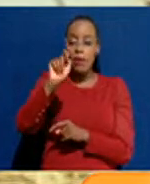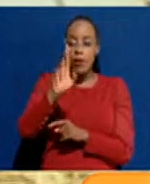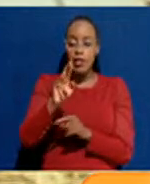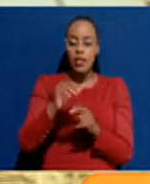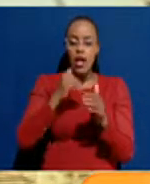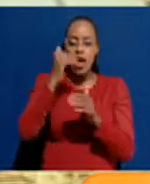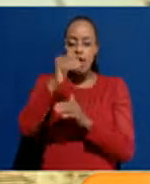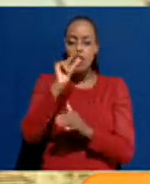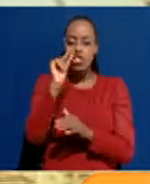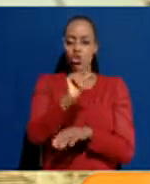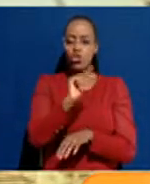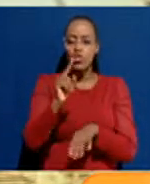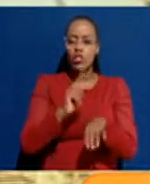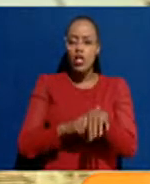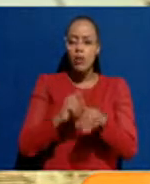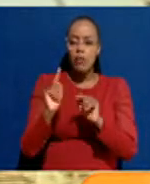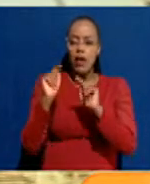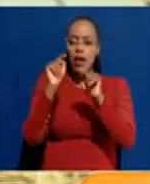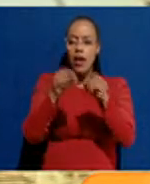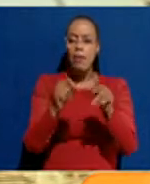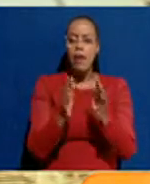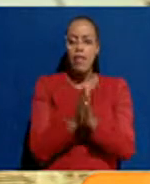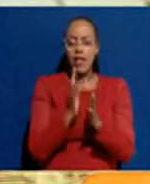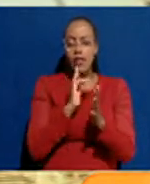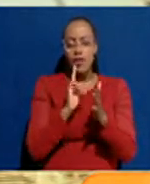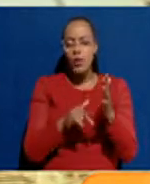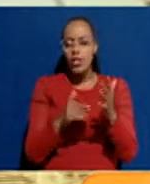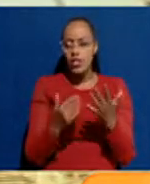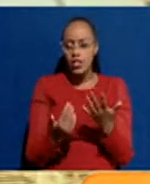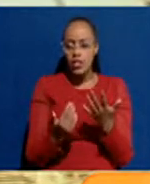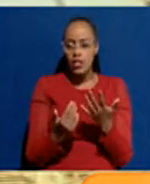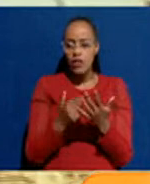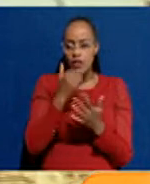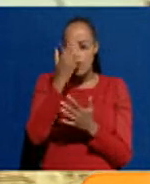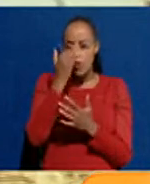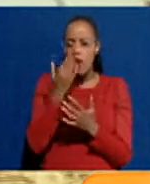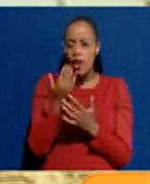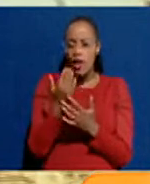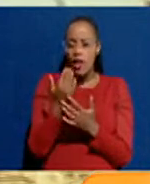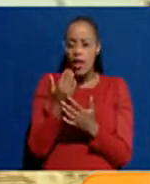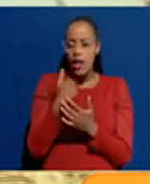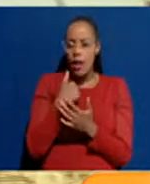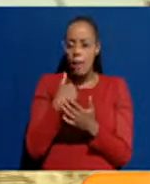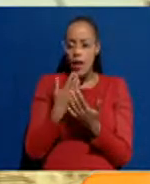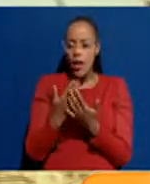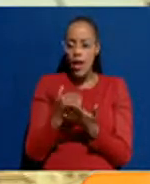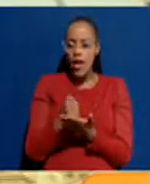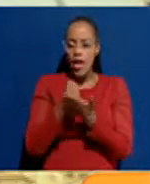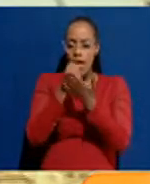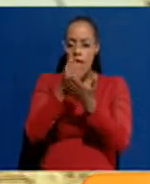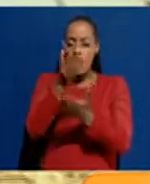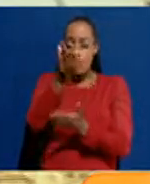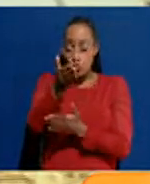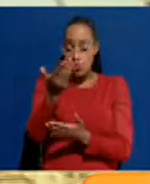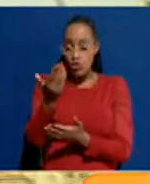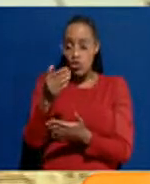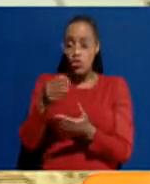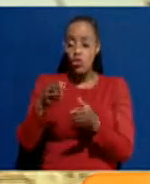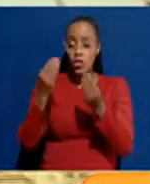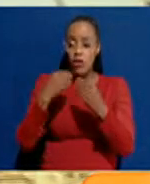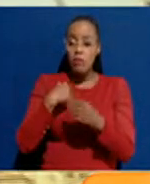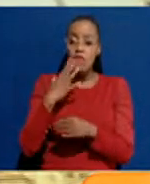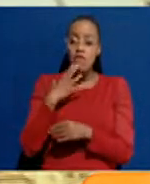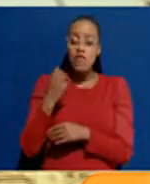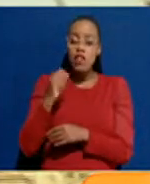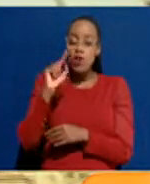a short while, this guy comes along, Sam, and tells you, why should you suffer? Why don't I assist you? Just give me 500 shillings